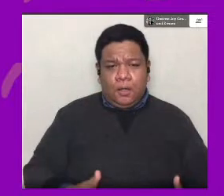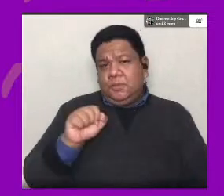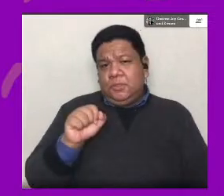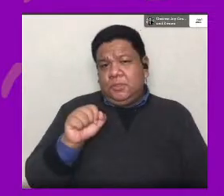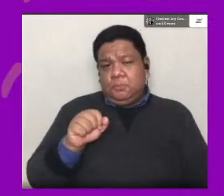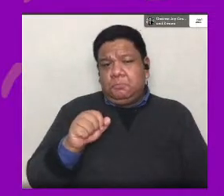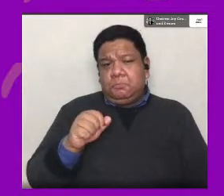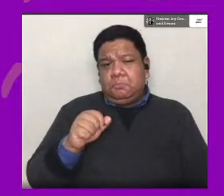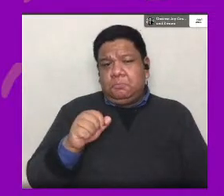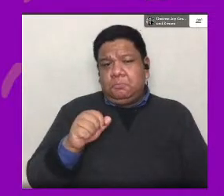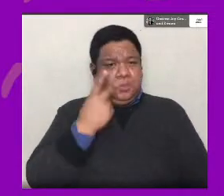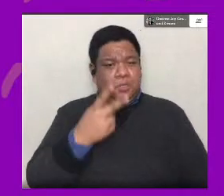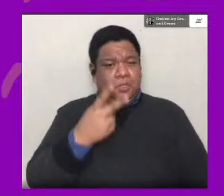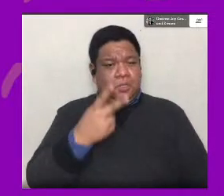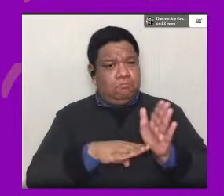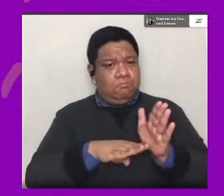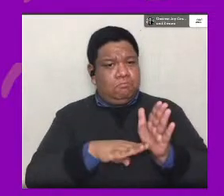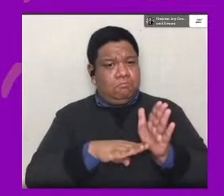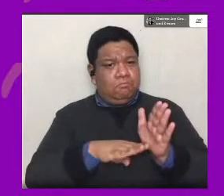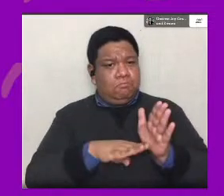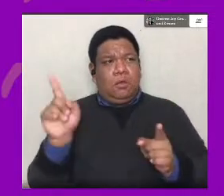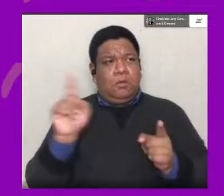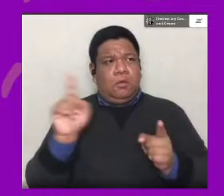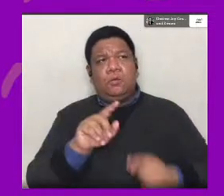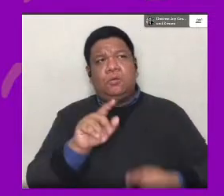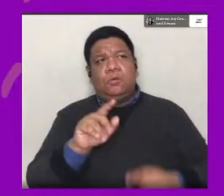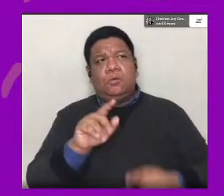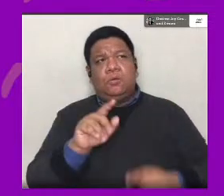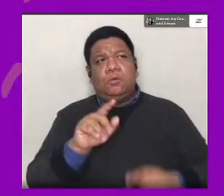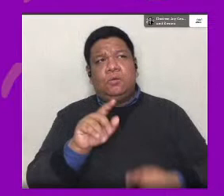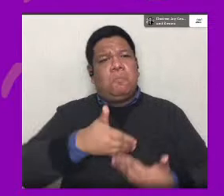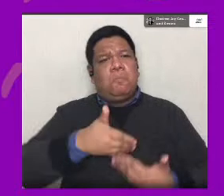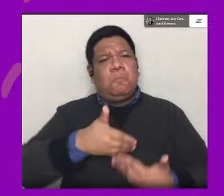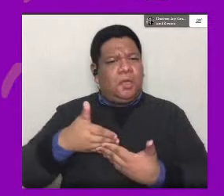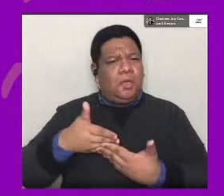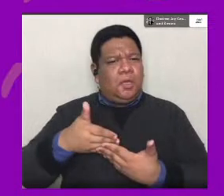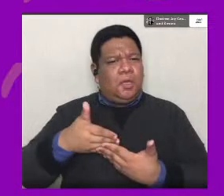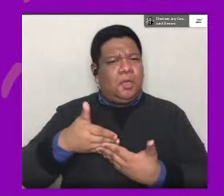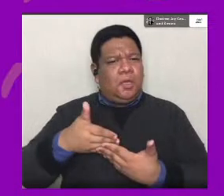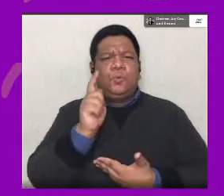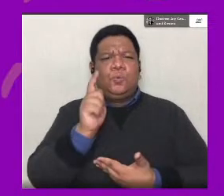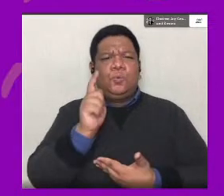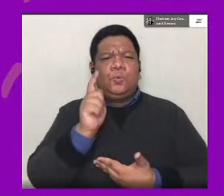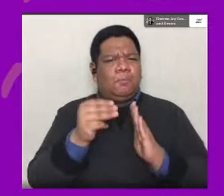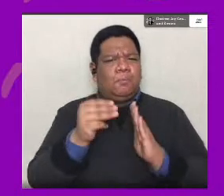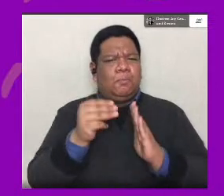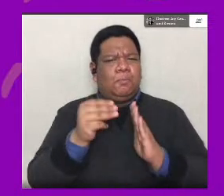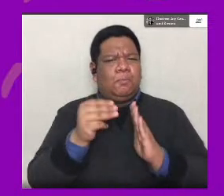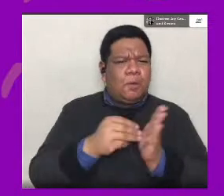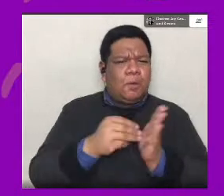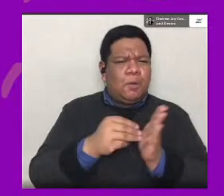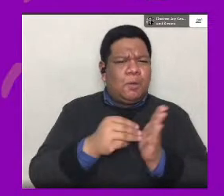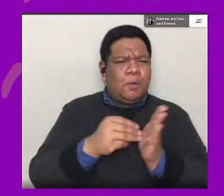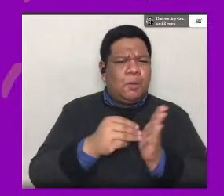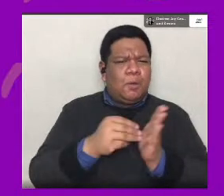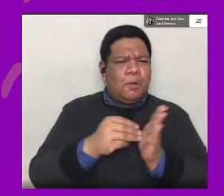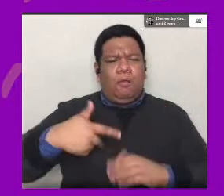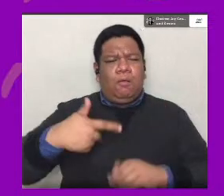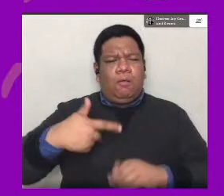progress, still about 20 million infants per year are still not fully immunized, sometimes because of gender barriers.